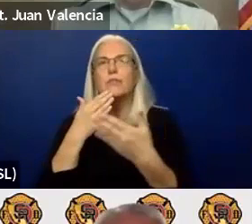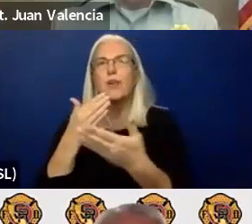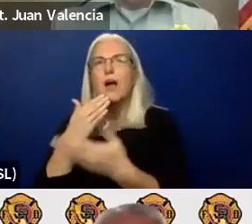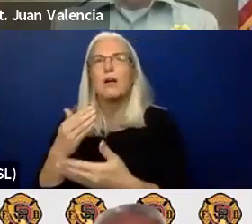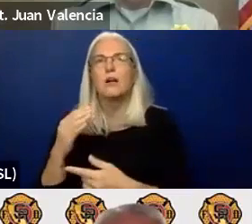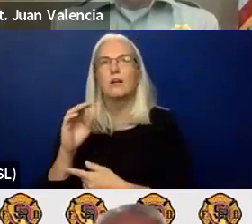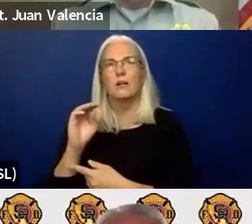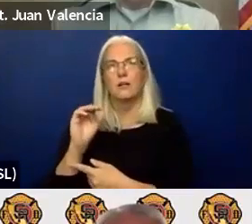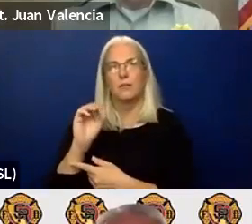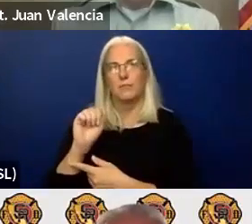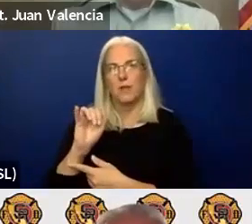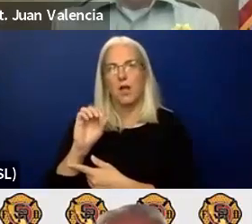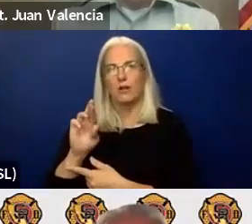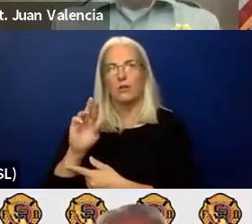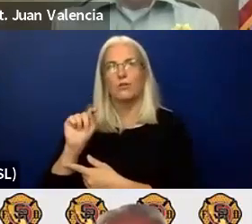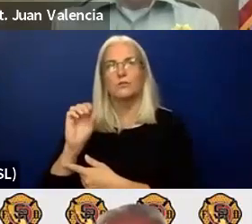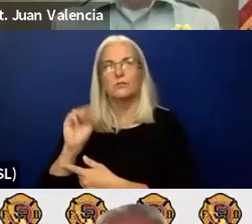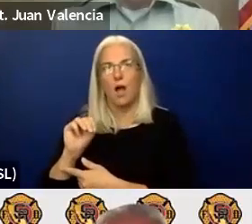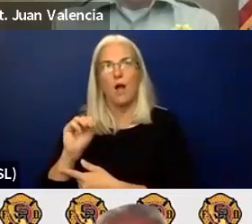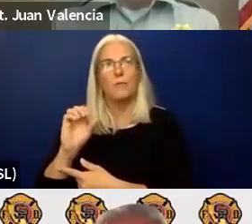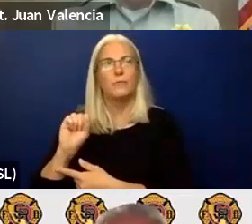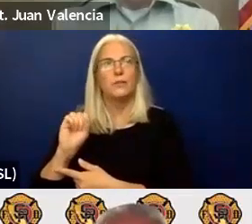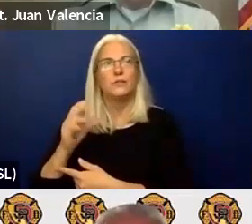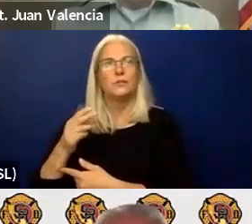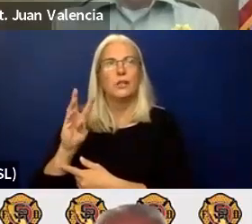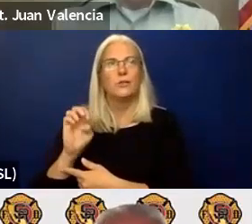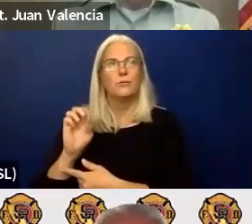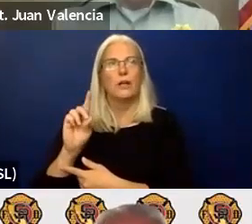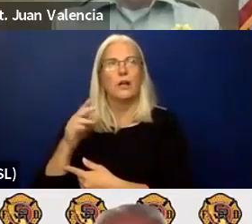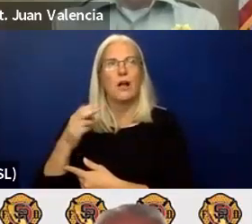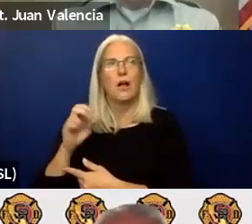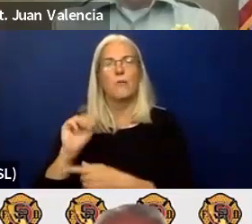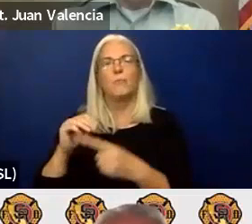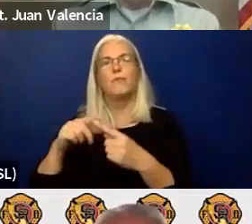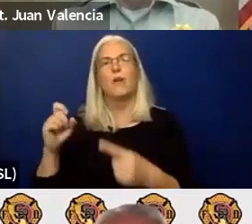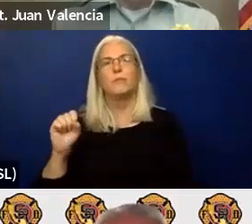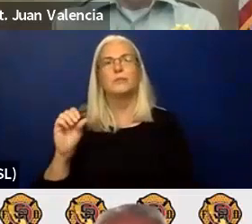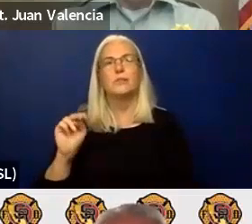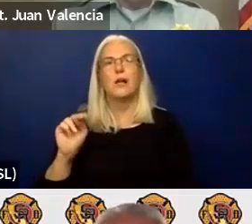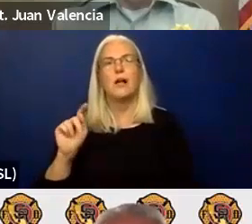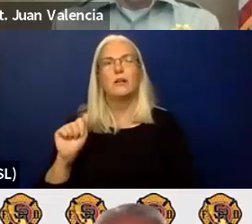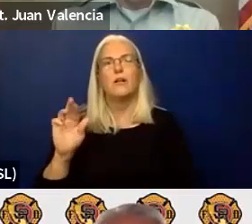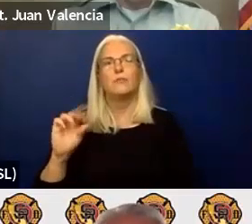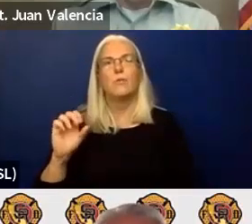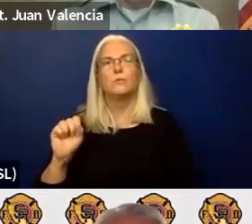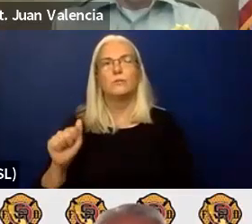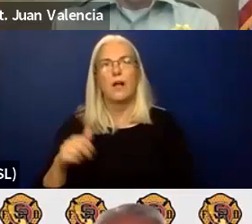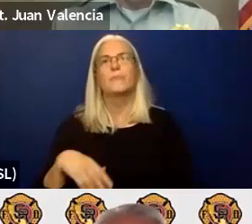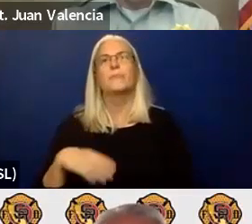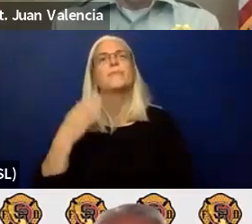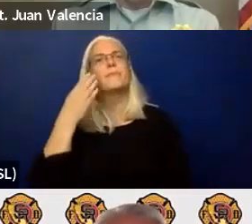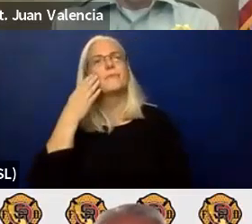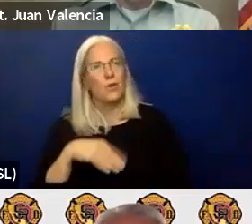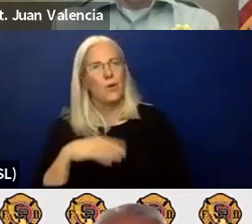Mayor? Thank you, Paul. I would just like to reiterate what Chair Gorin just talked about with the local assistance center. What